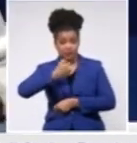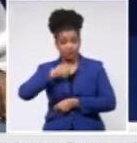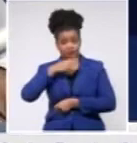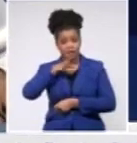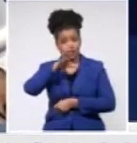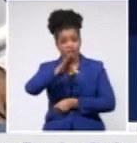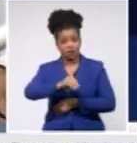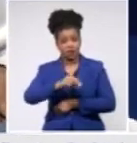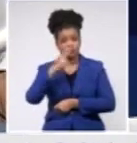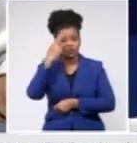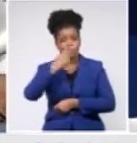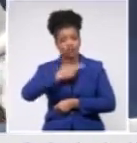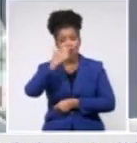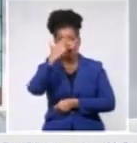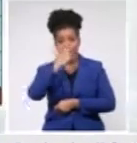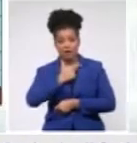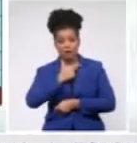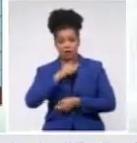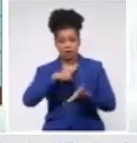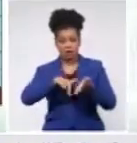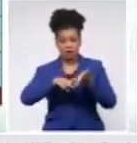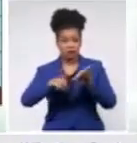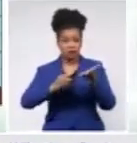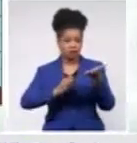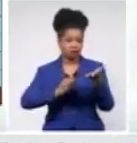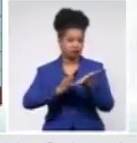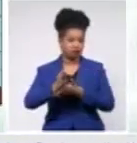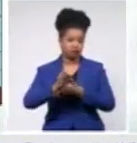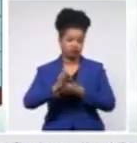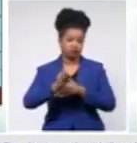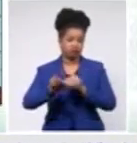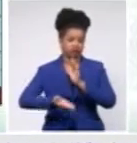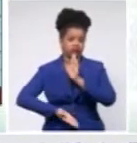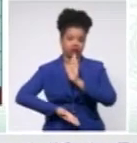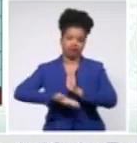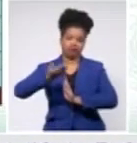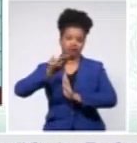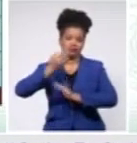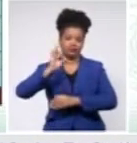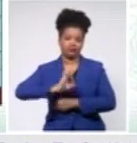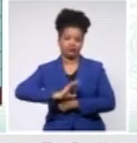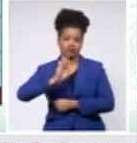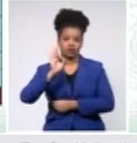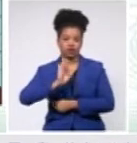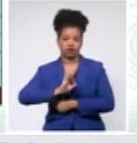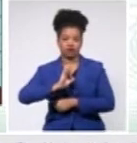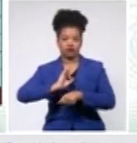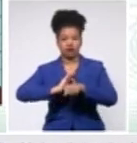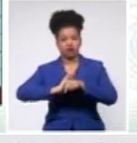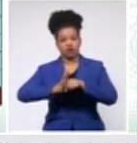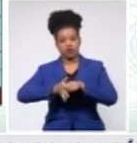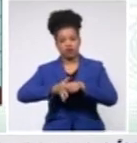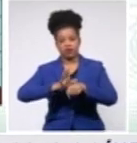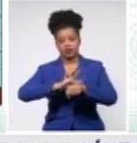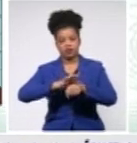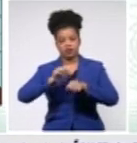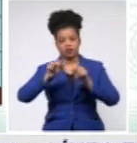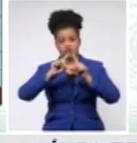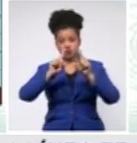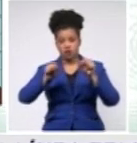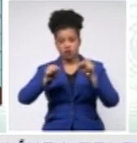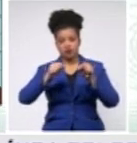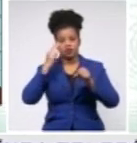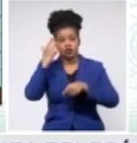province, Ciego de Ávila continues to have the highest confirmed case rate per 100,000